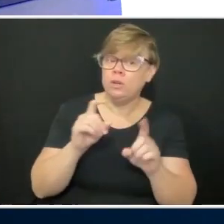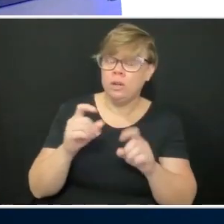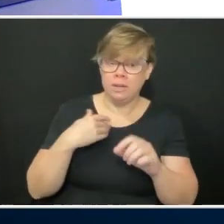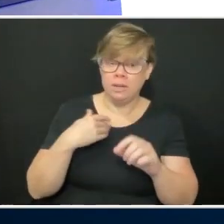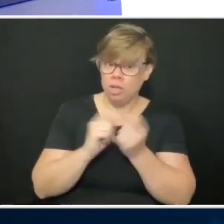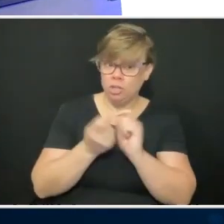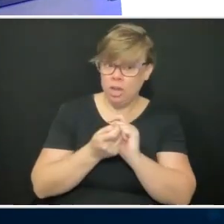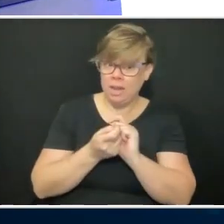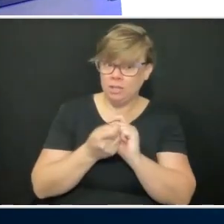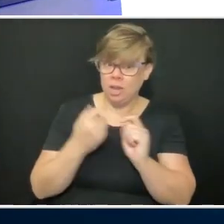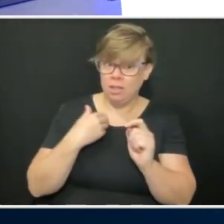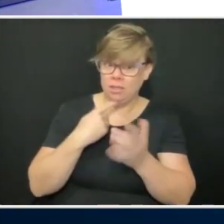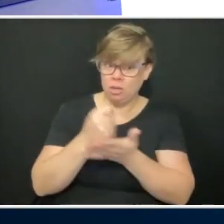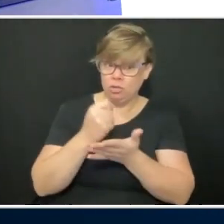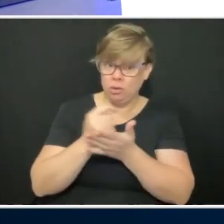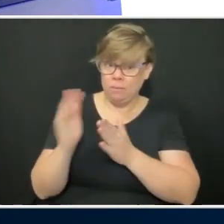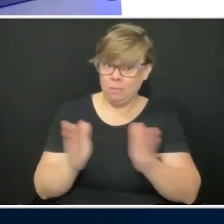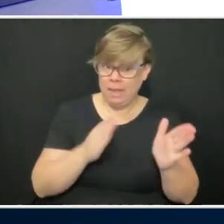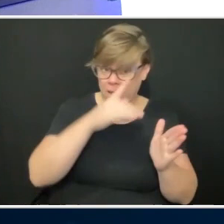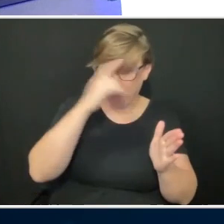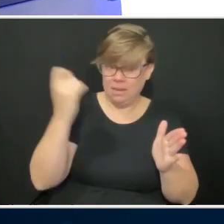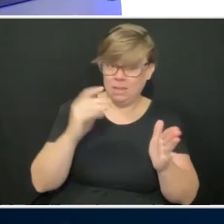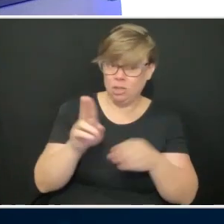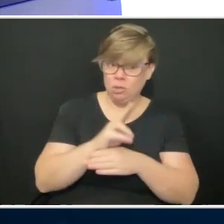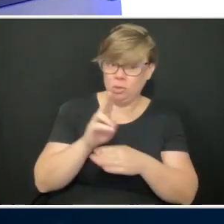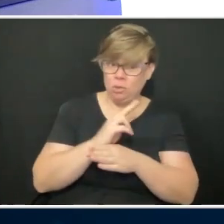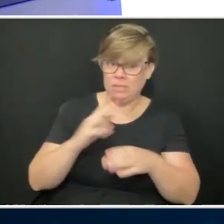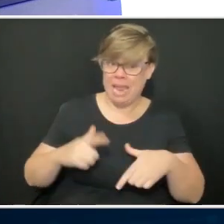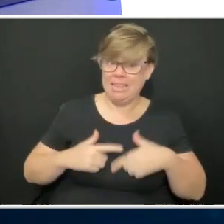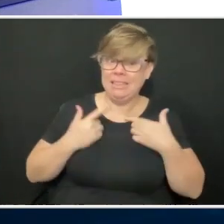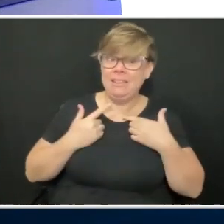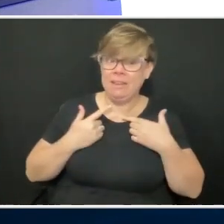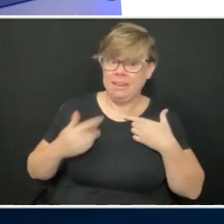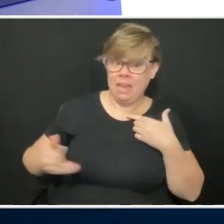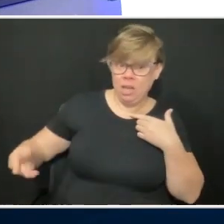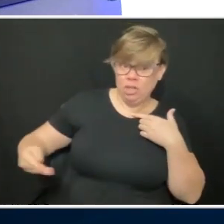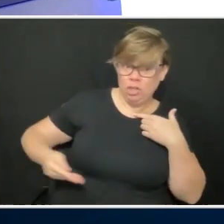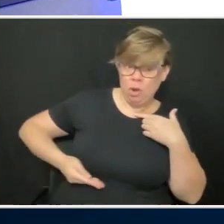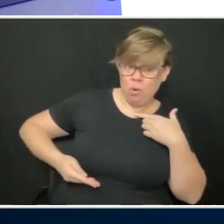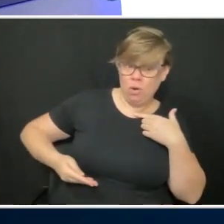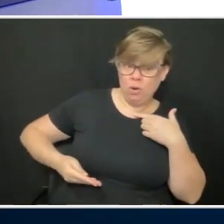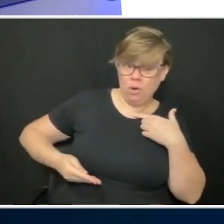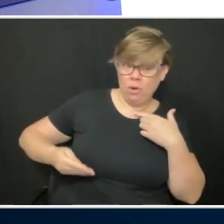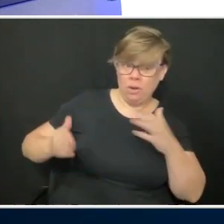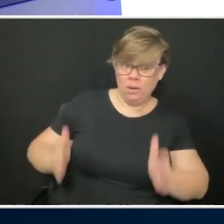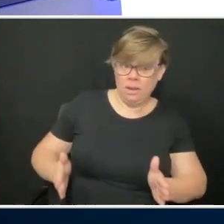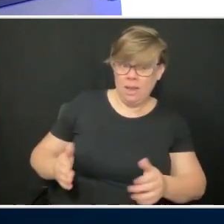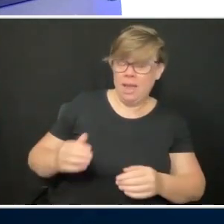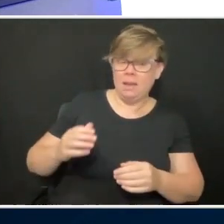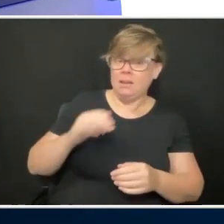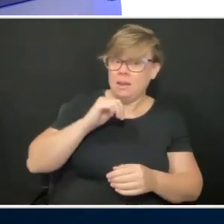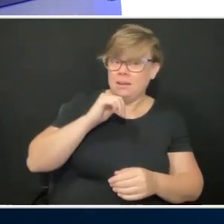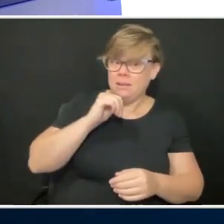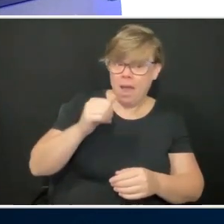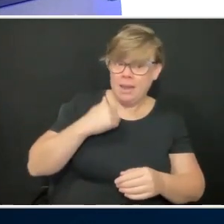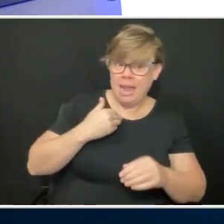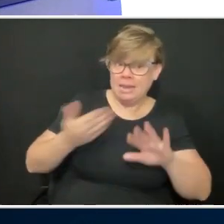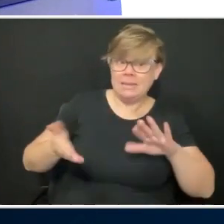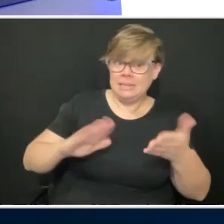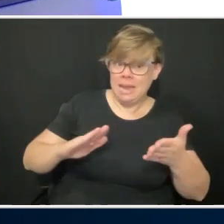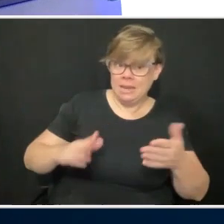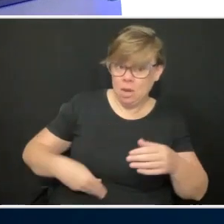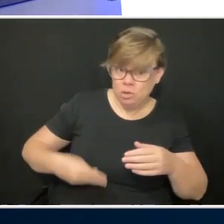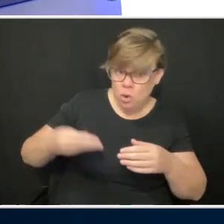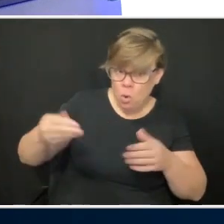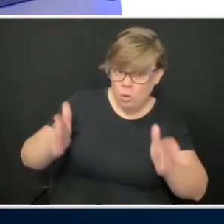treatment plan since you used a living donor versus a deceased donor? So is there different requirements on the type of